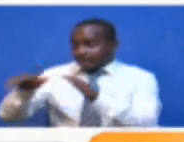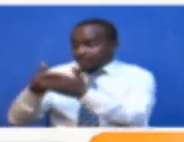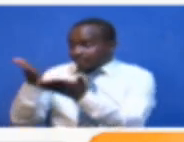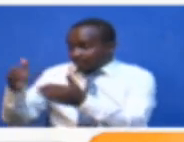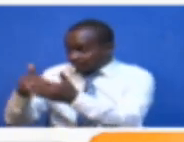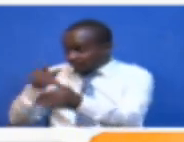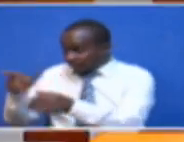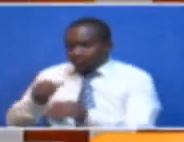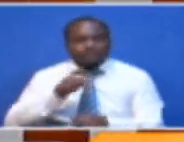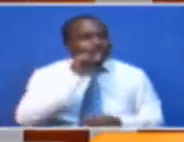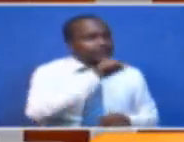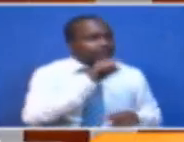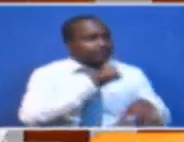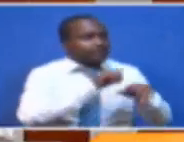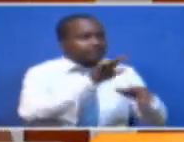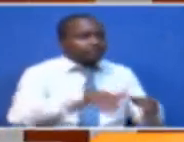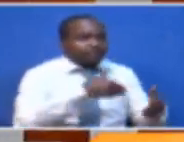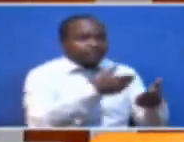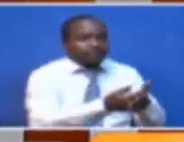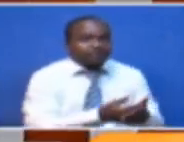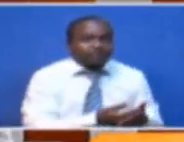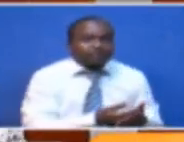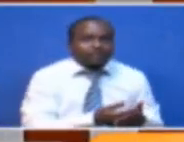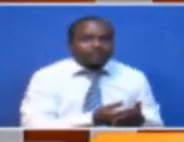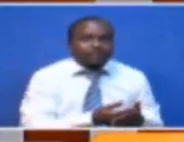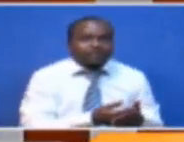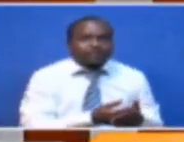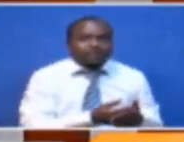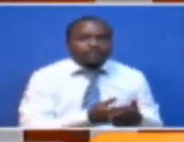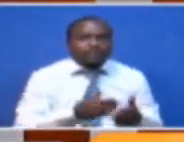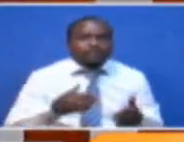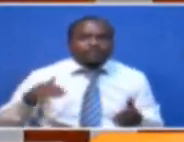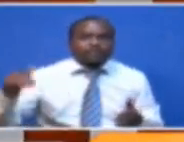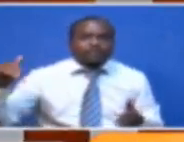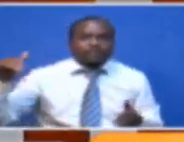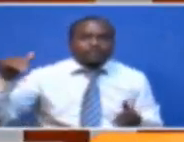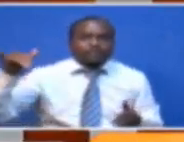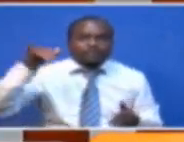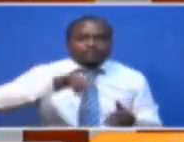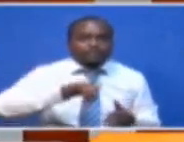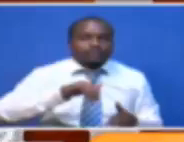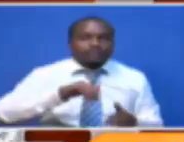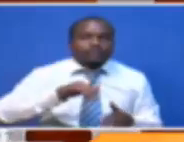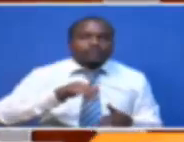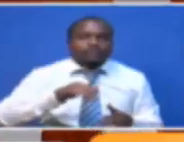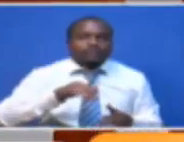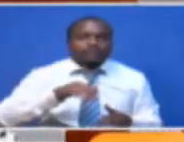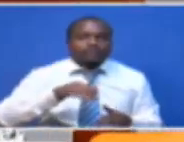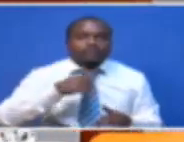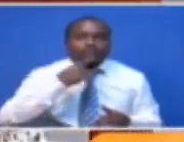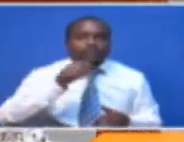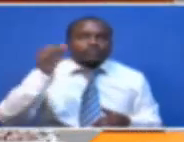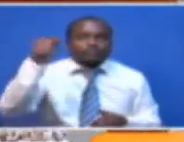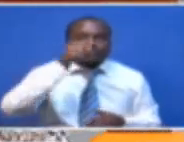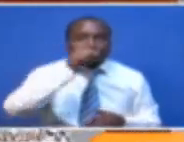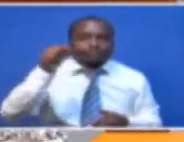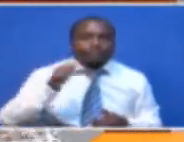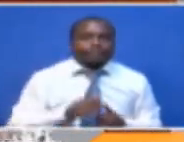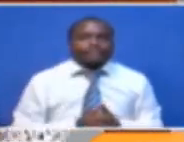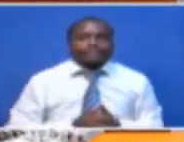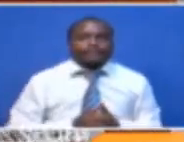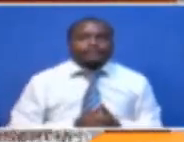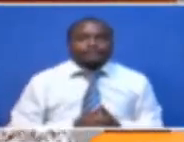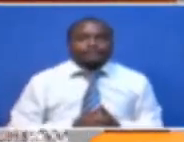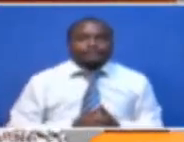So when we landed, Rotich boarded the plane. Muzee Moi left with there. And nobody knew what happened. Oh my now, God.